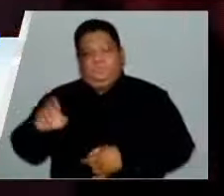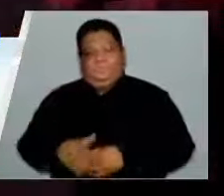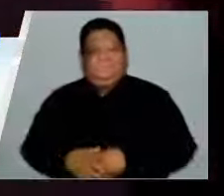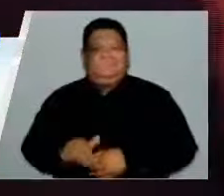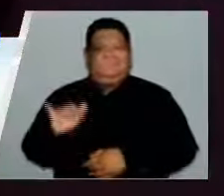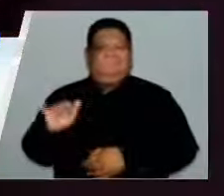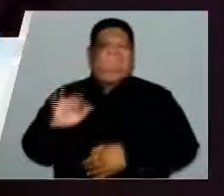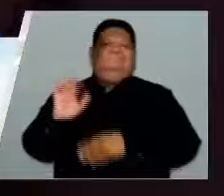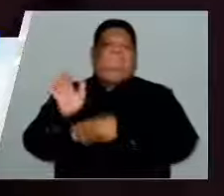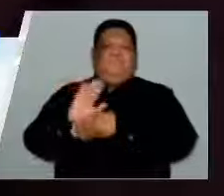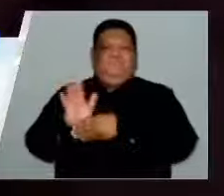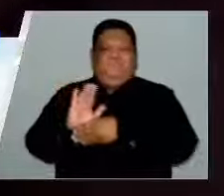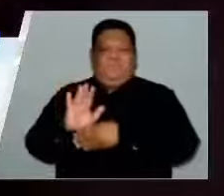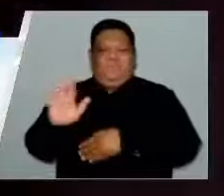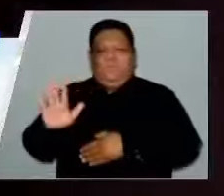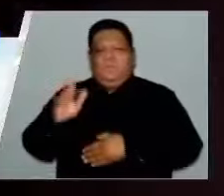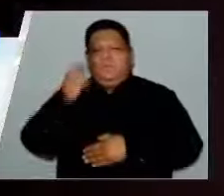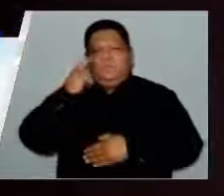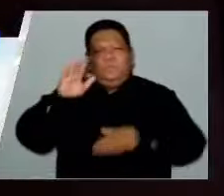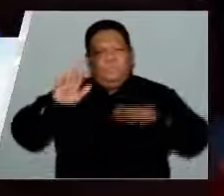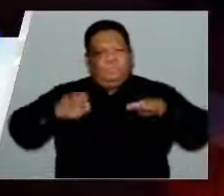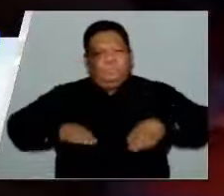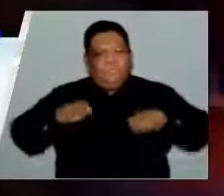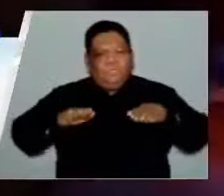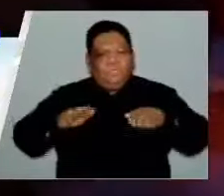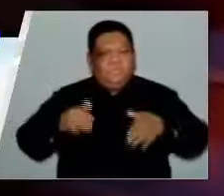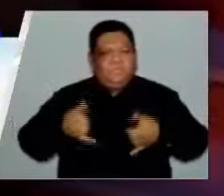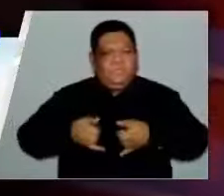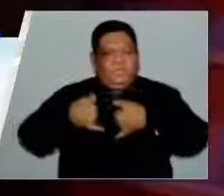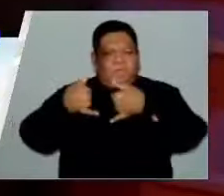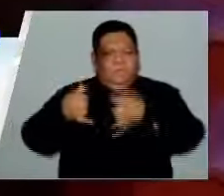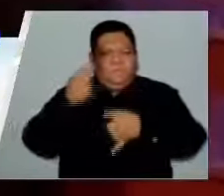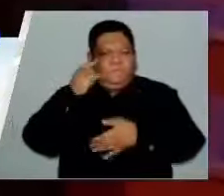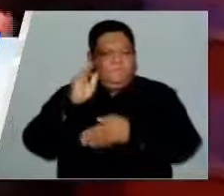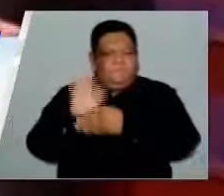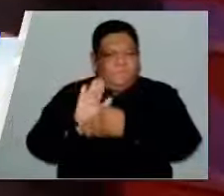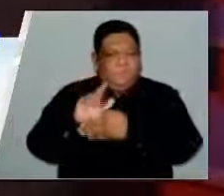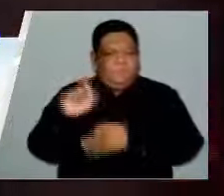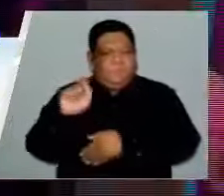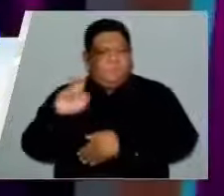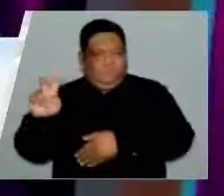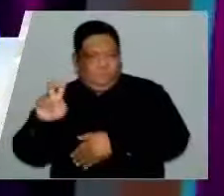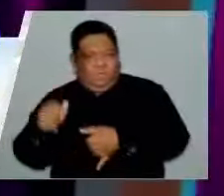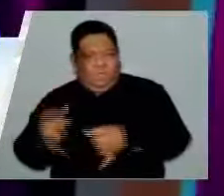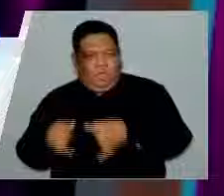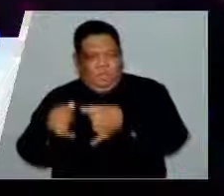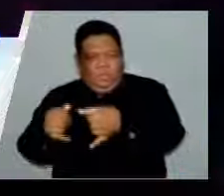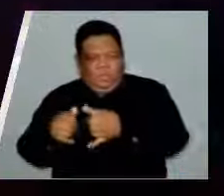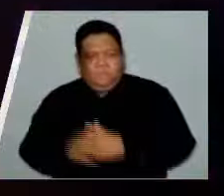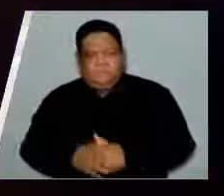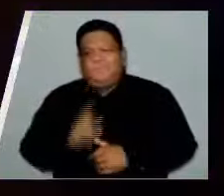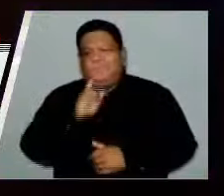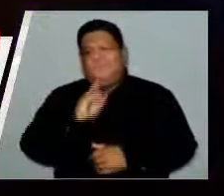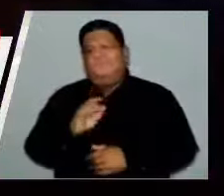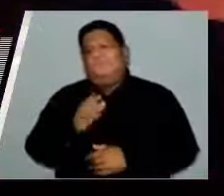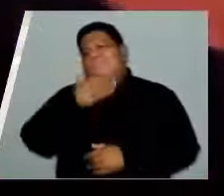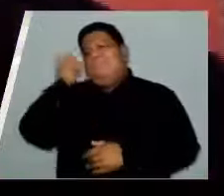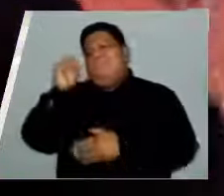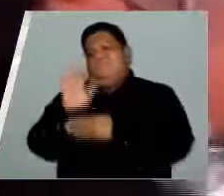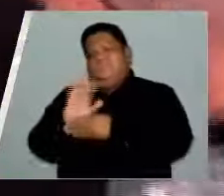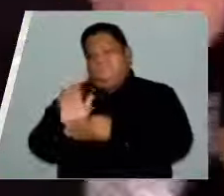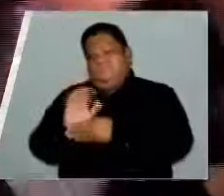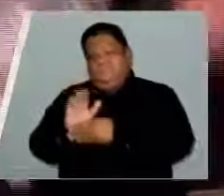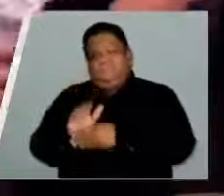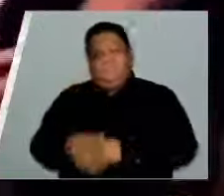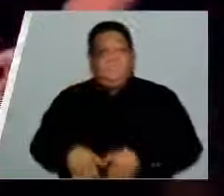British Academy of Film and Television Arts o BAFTA na itinanghal bilang best film. Christopher Nolan. Ang direktor nitong